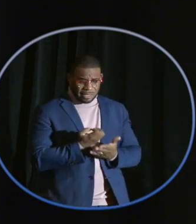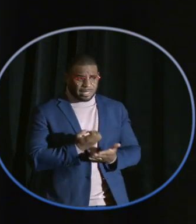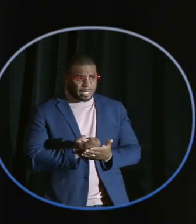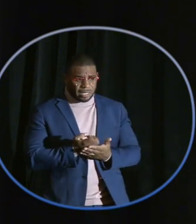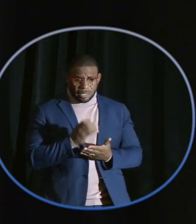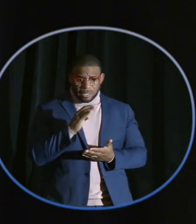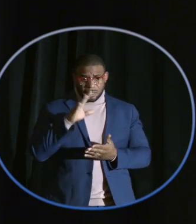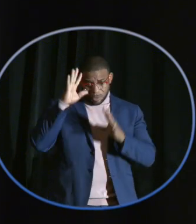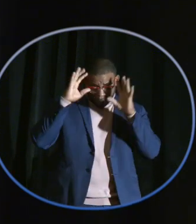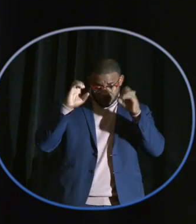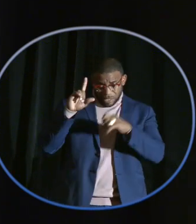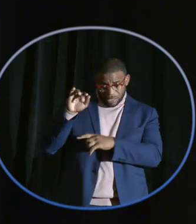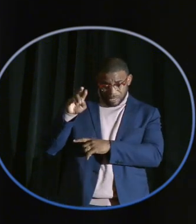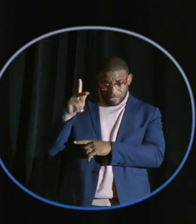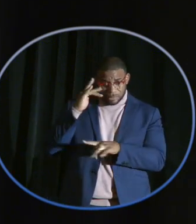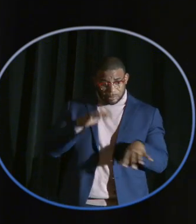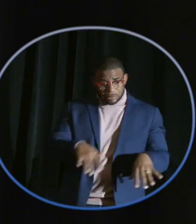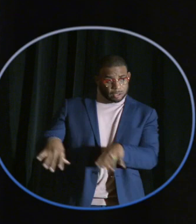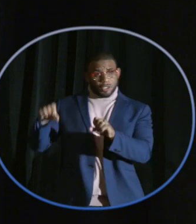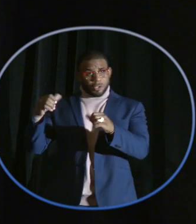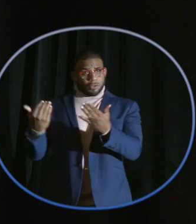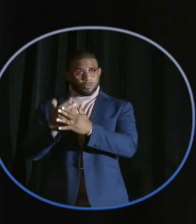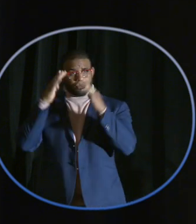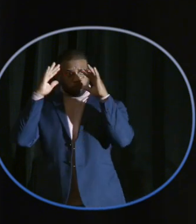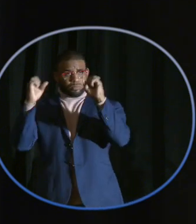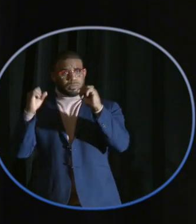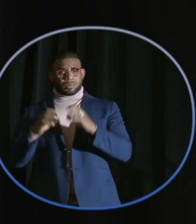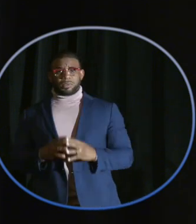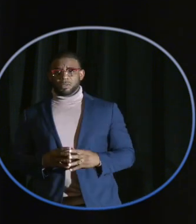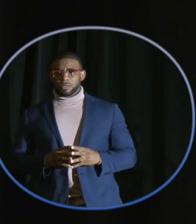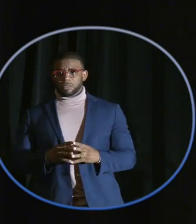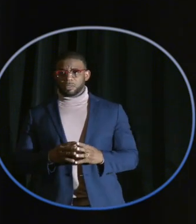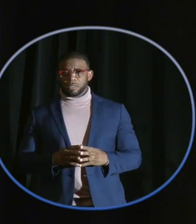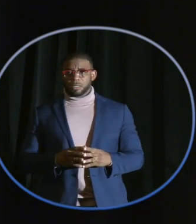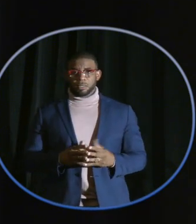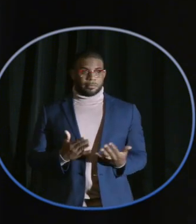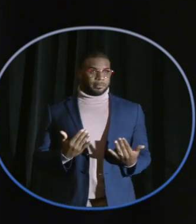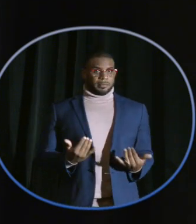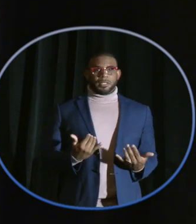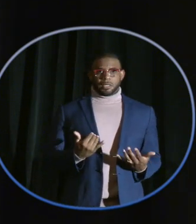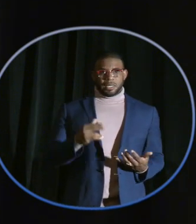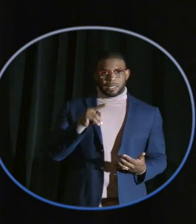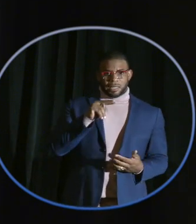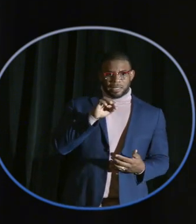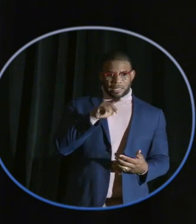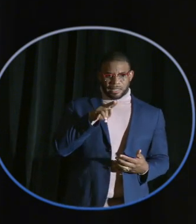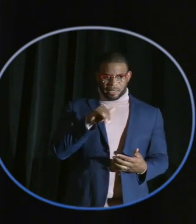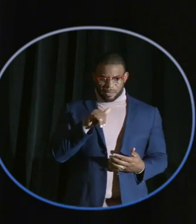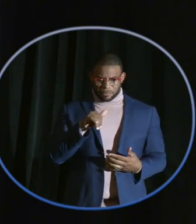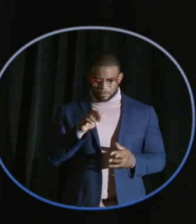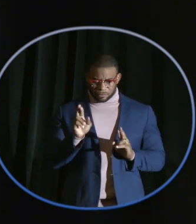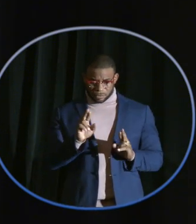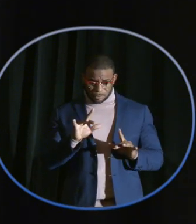just assumed the presidency, and NAFTA was on the agenda.